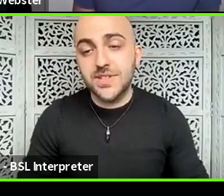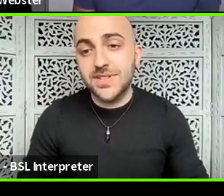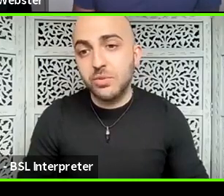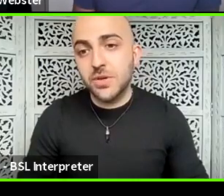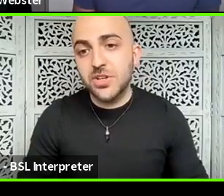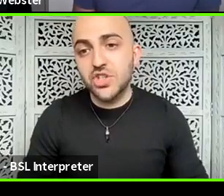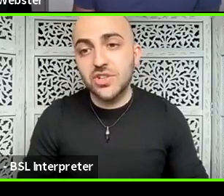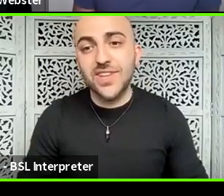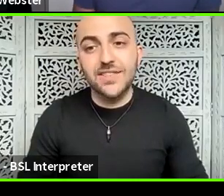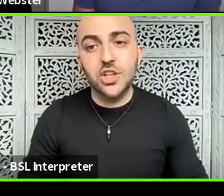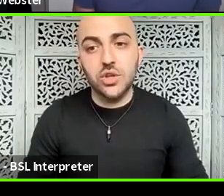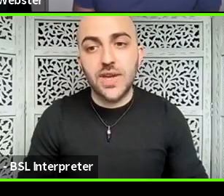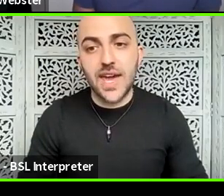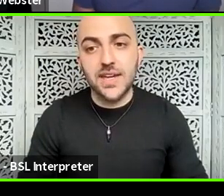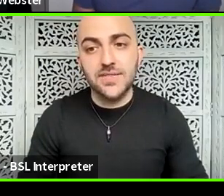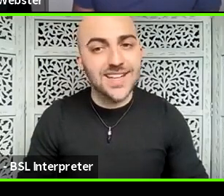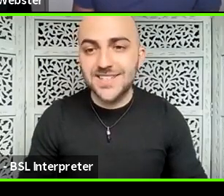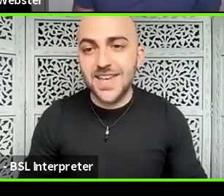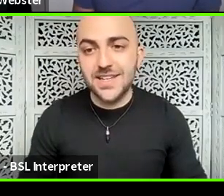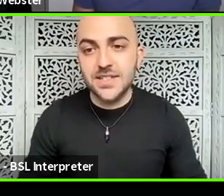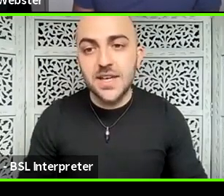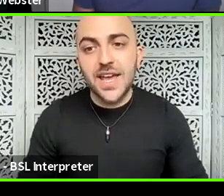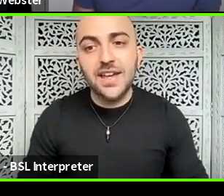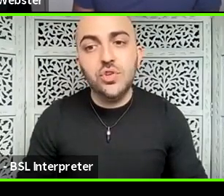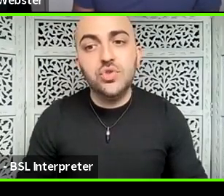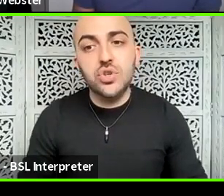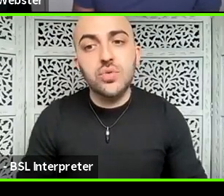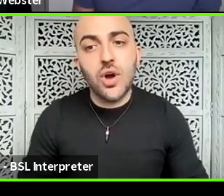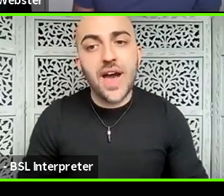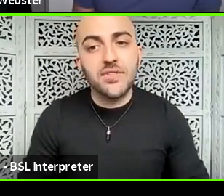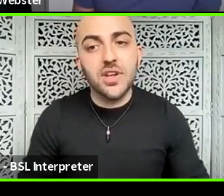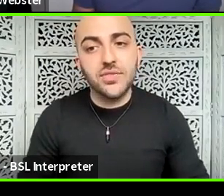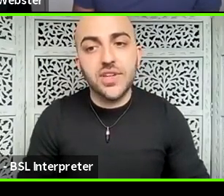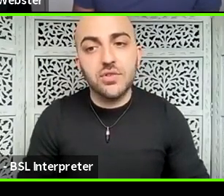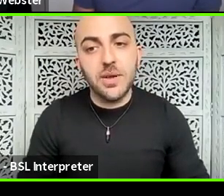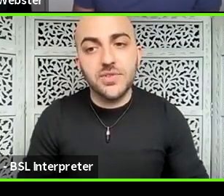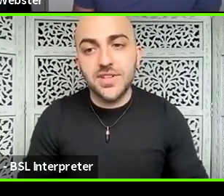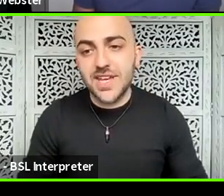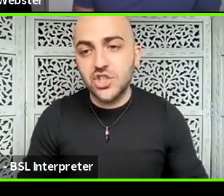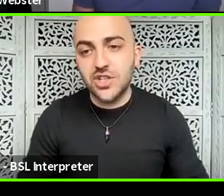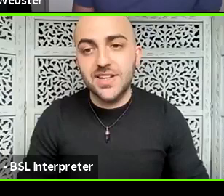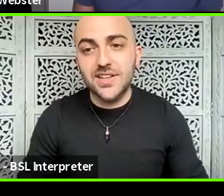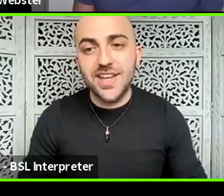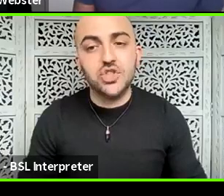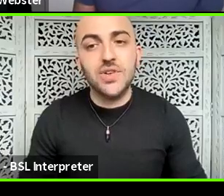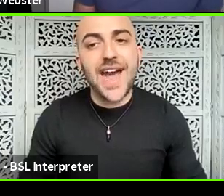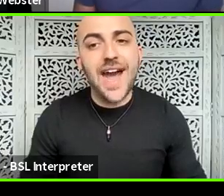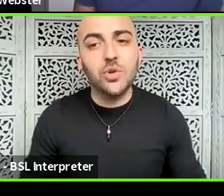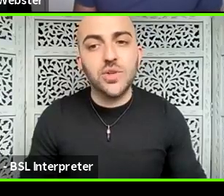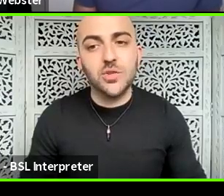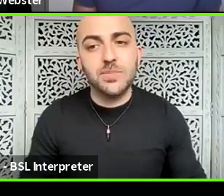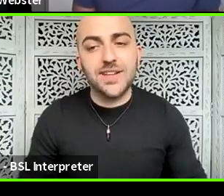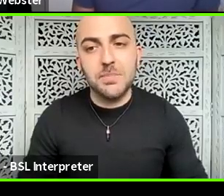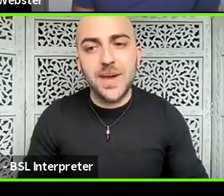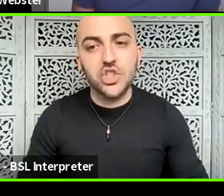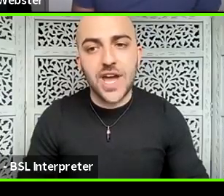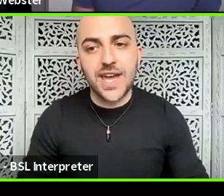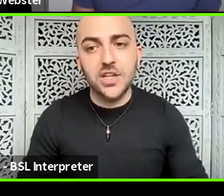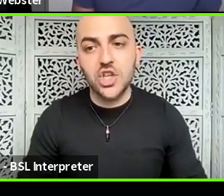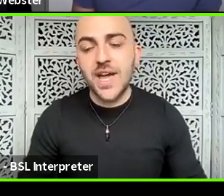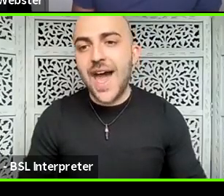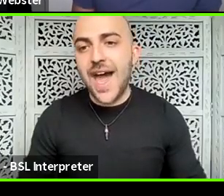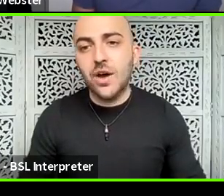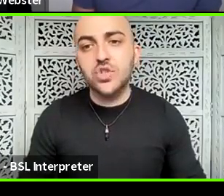disabled commissioners in the UK. That is it. If you do not have enough senior representation in the industry, how do you expect to